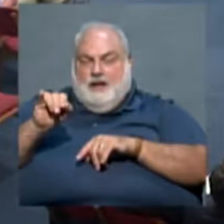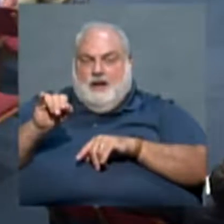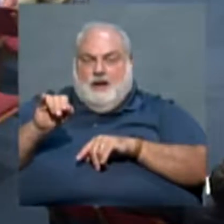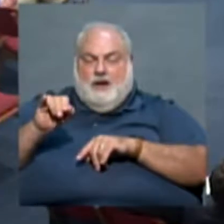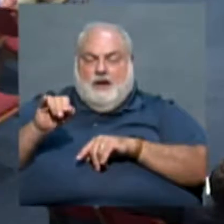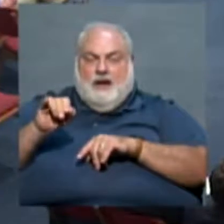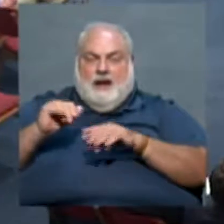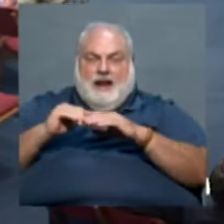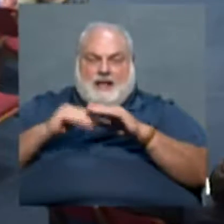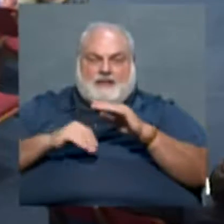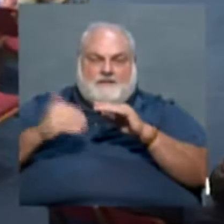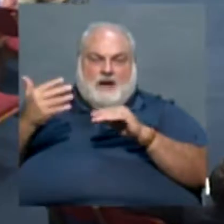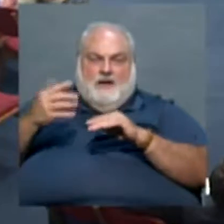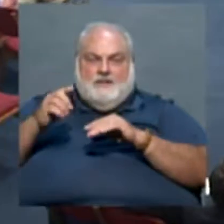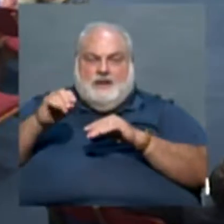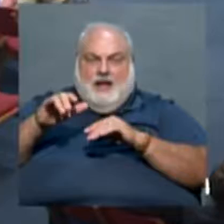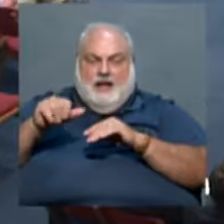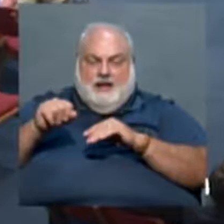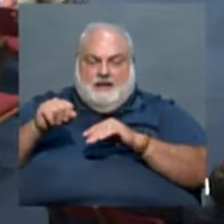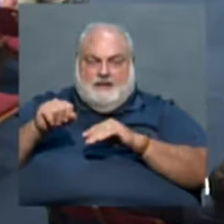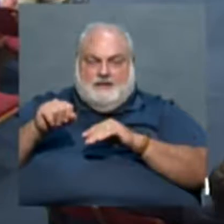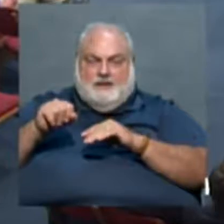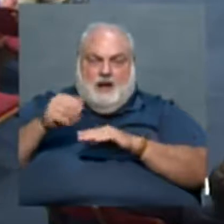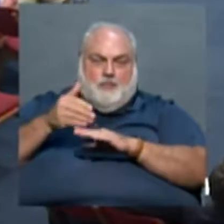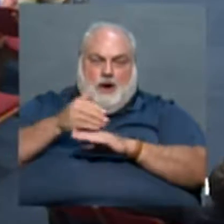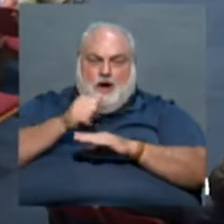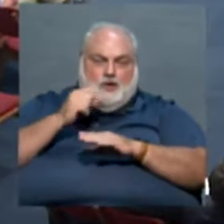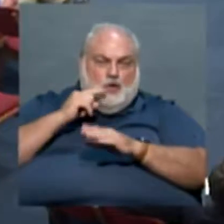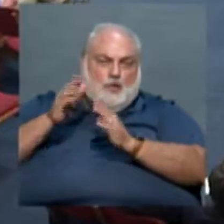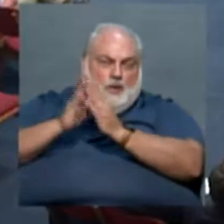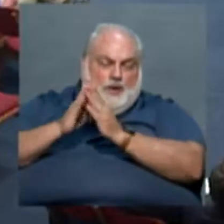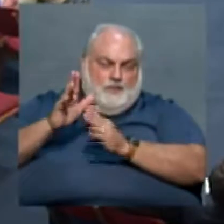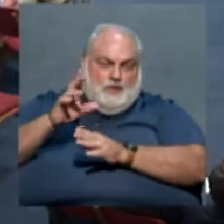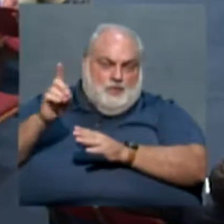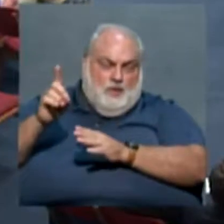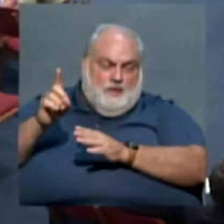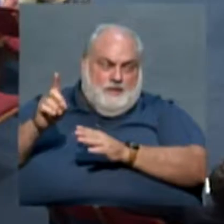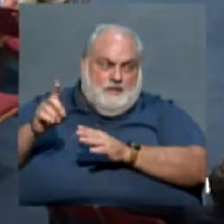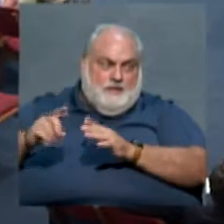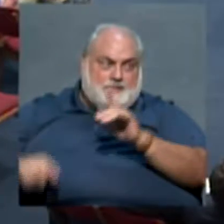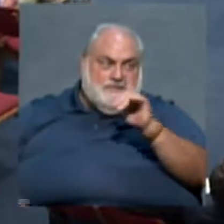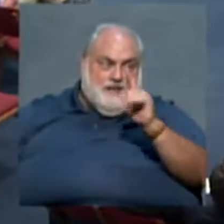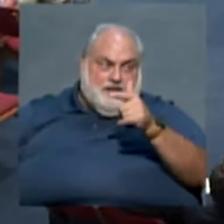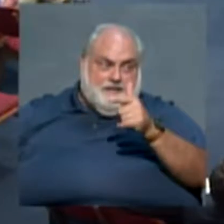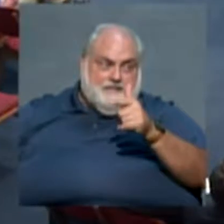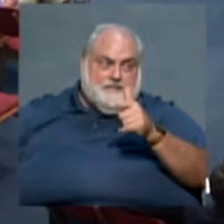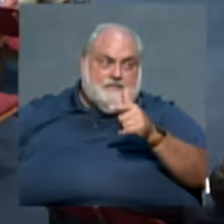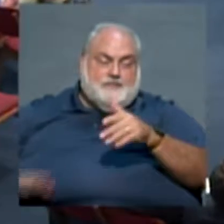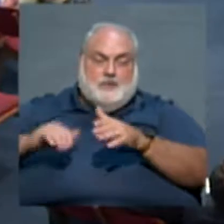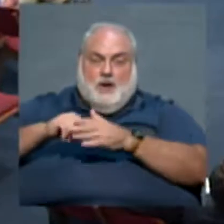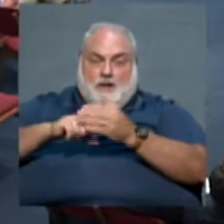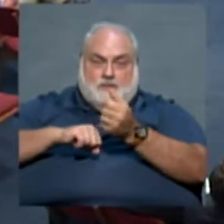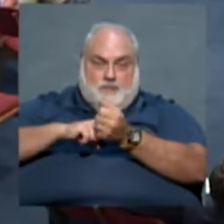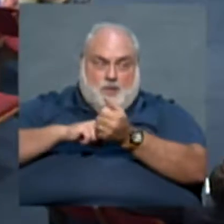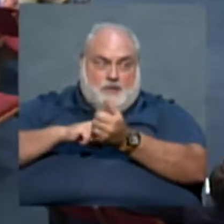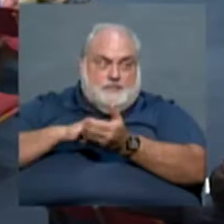request less than 5 business days prior to the public hearing. I'll second. All in